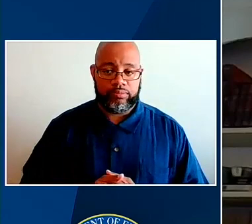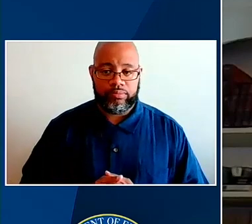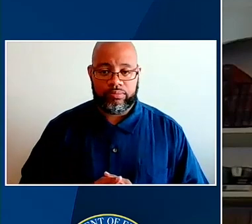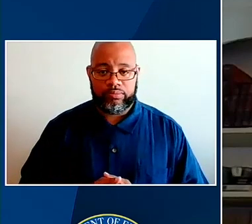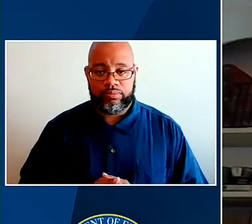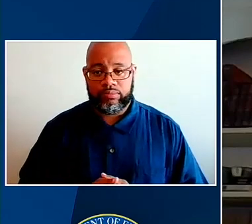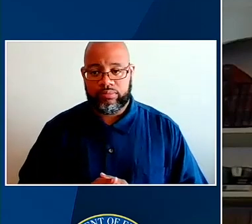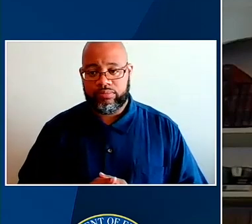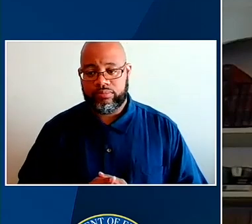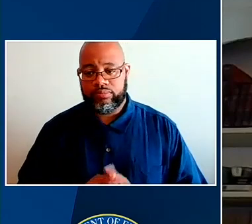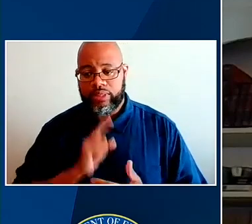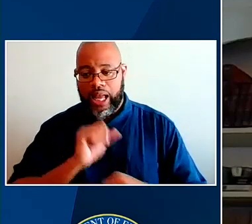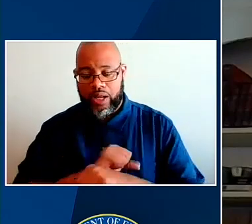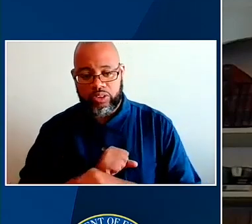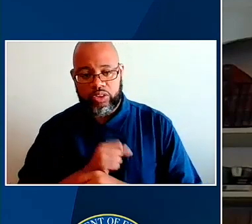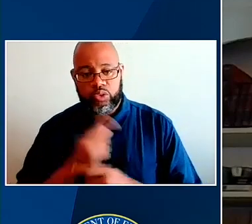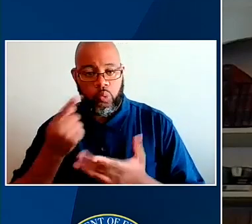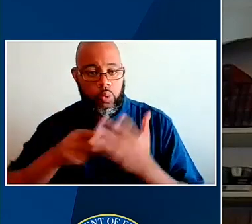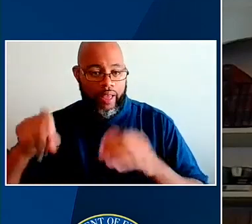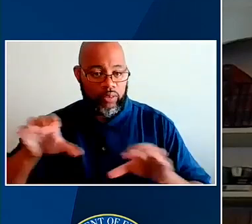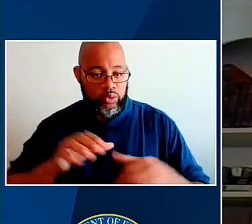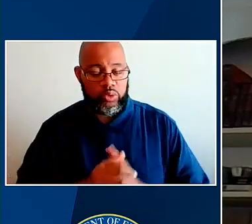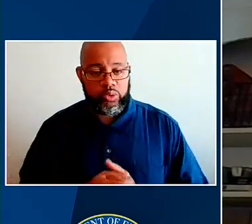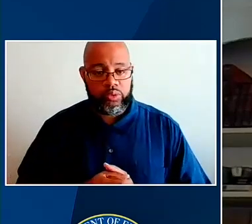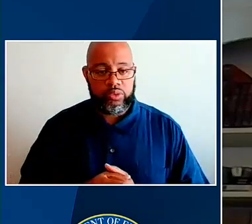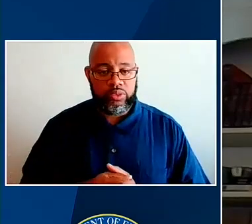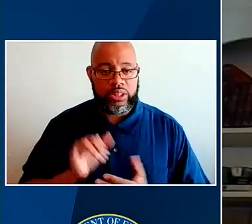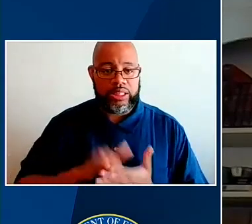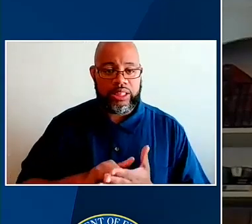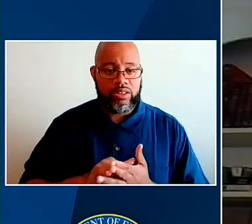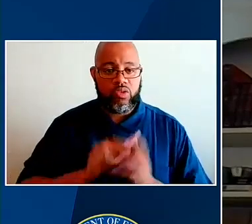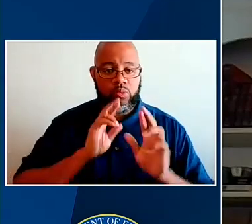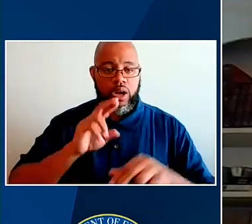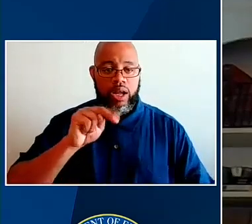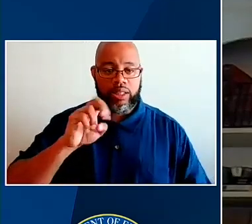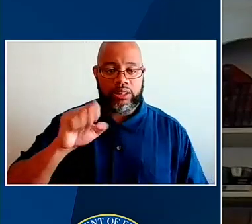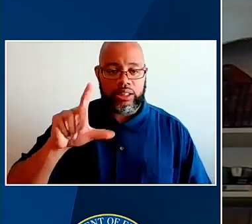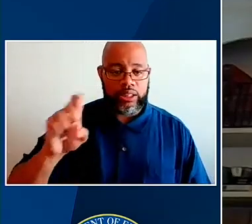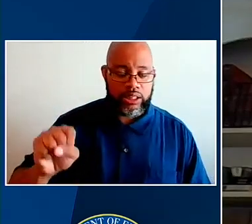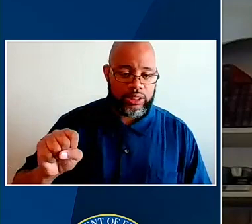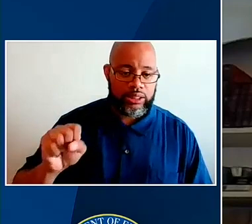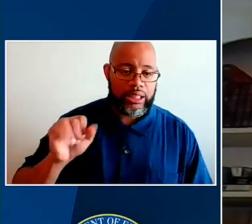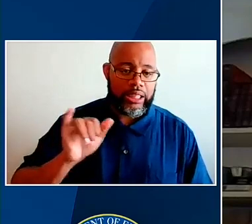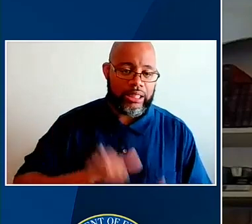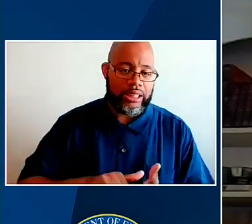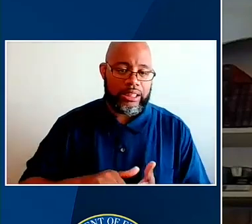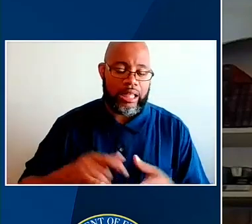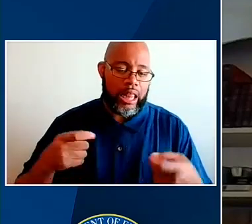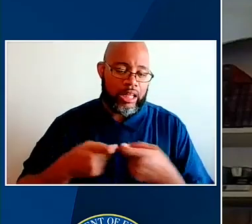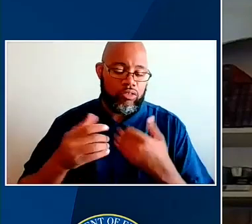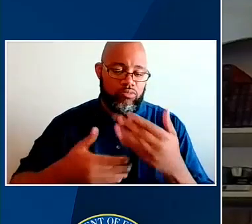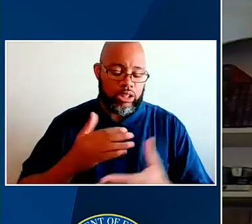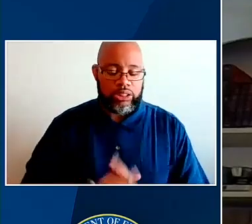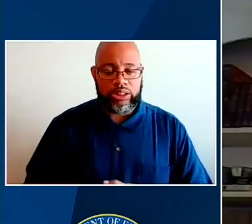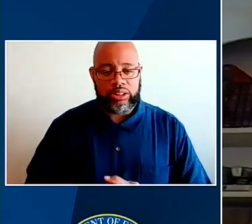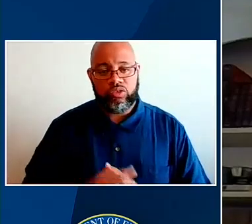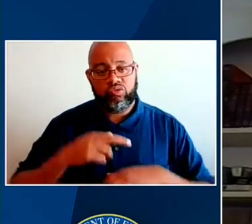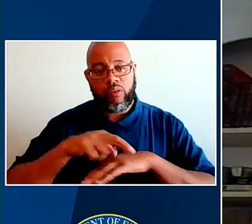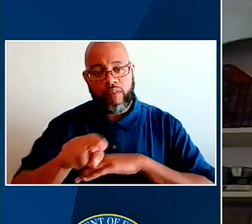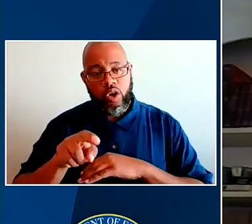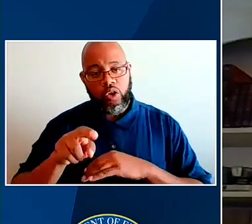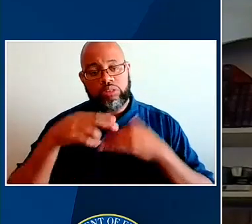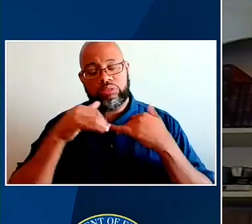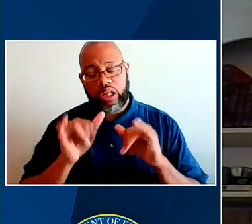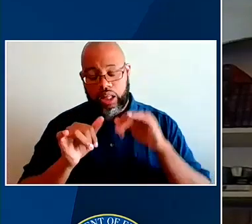to actually do what they have to do, which is the reporting in SLVS is easy enough. That's an electronic process. The referral is still